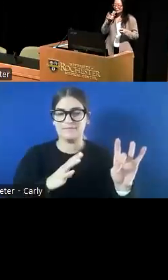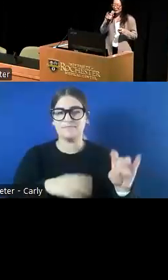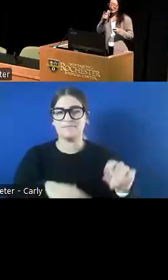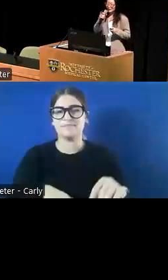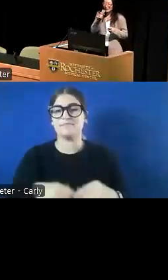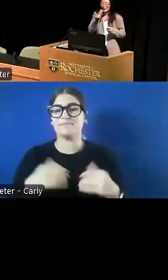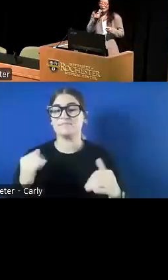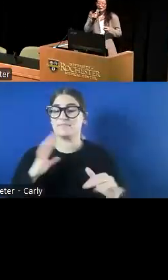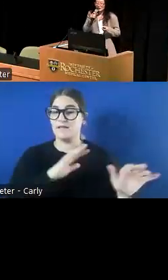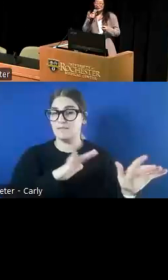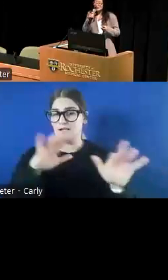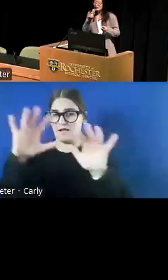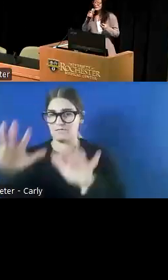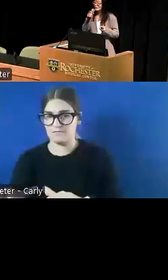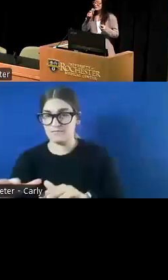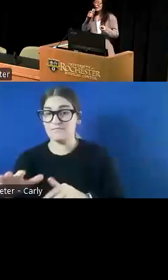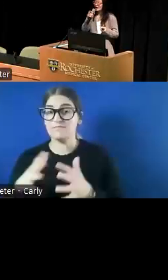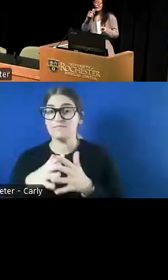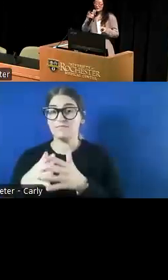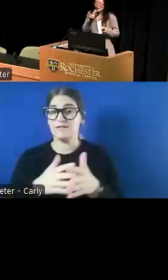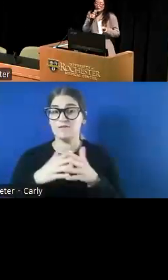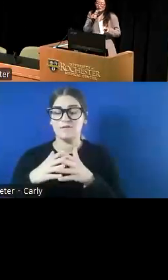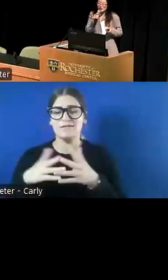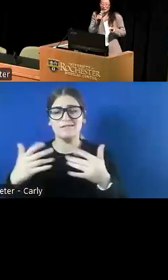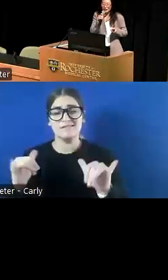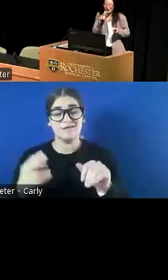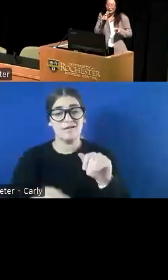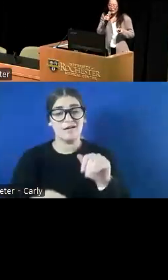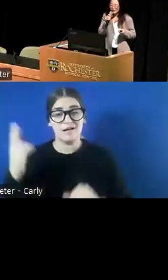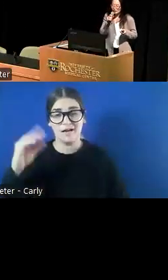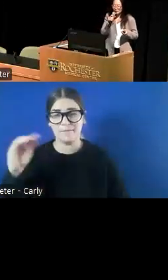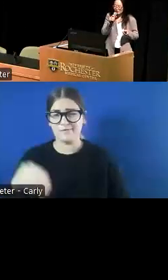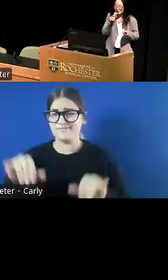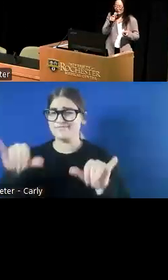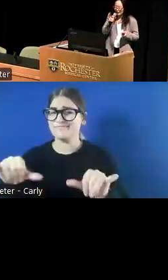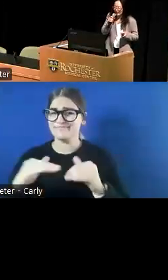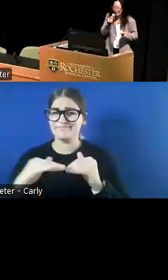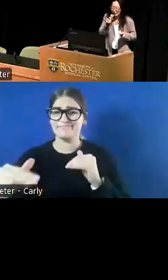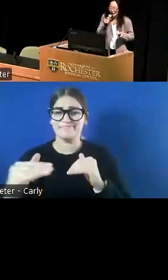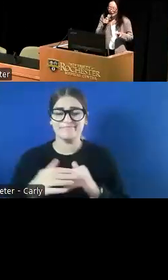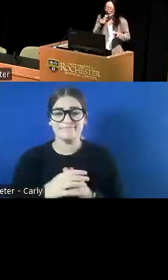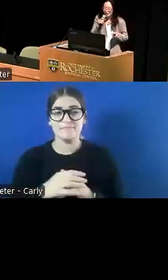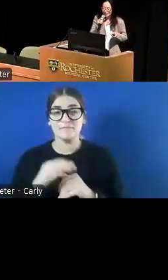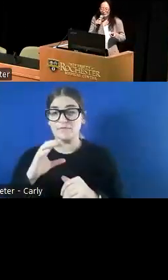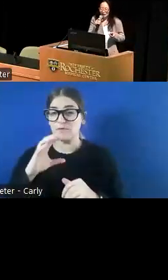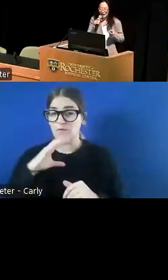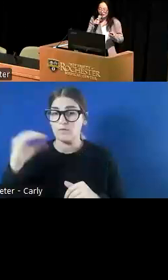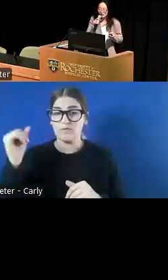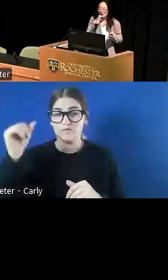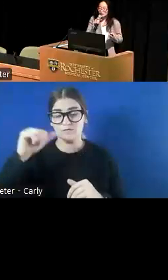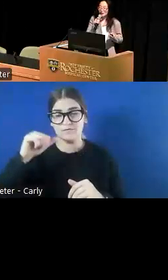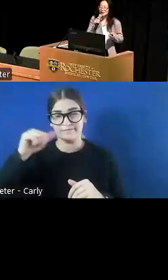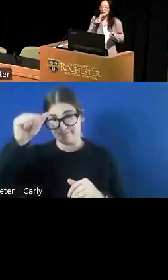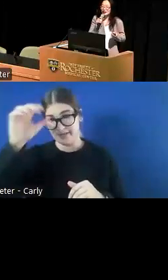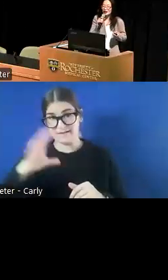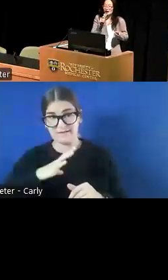to America, they still hold pretty high rates of suicide. Korean older adult men has higher